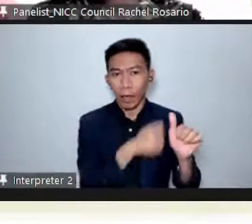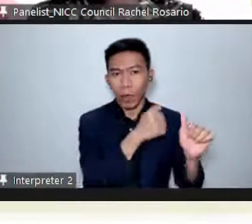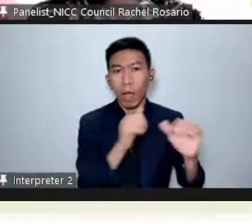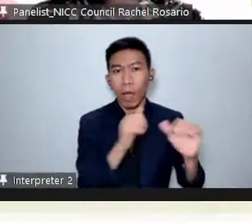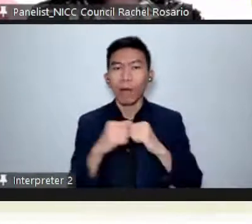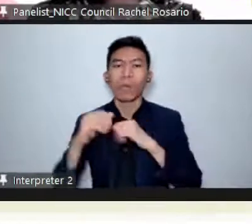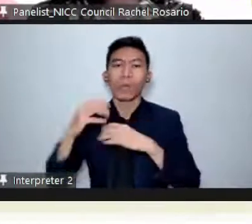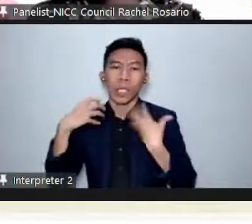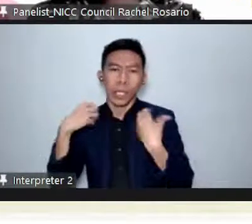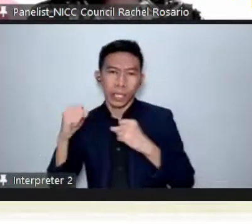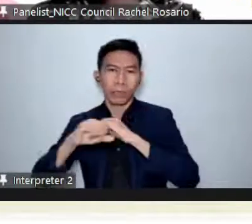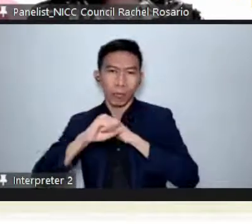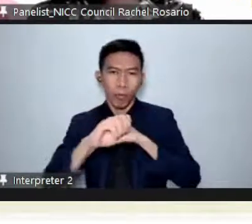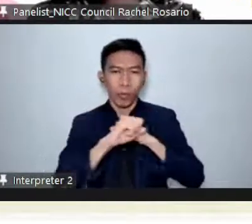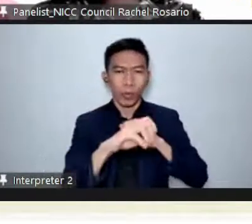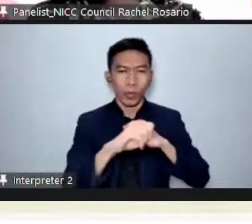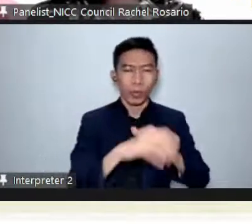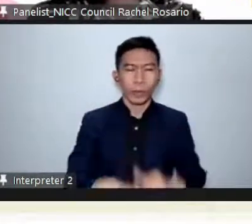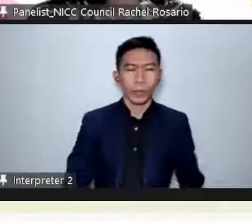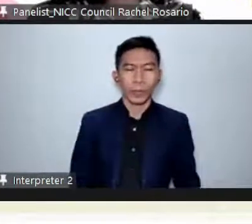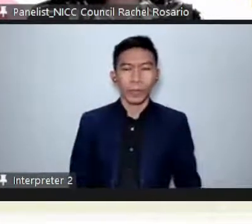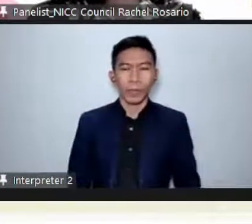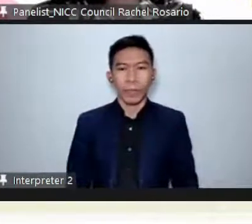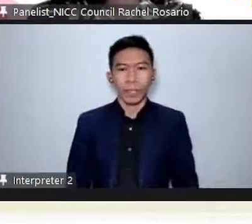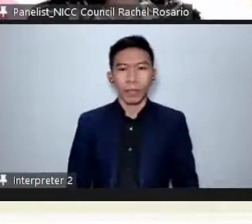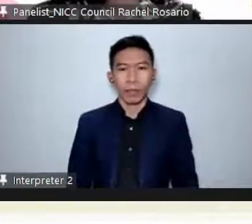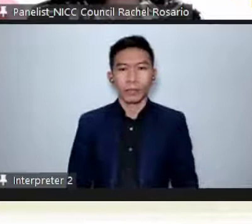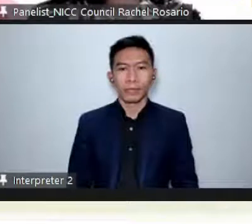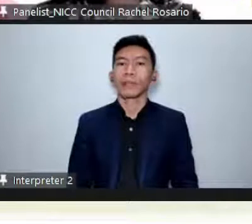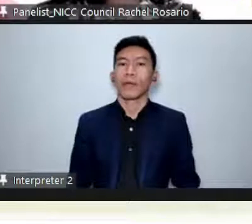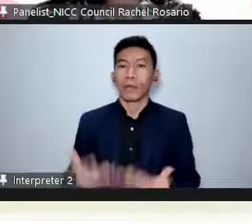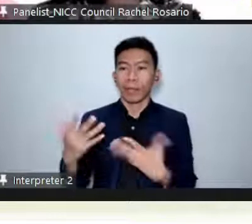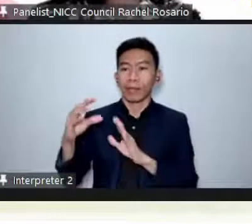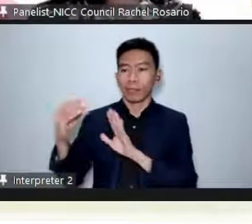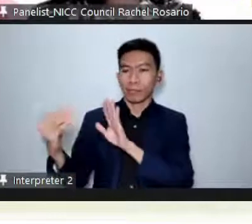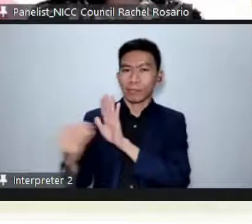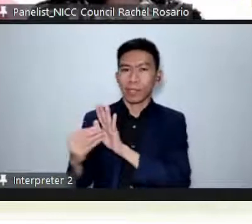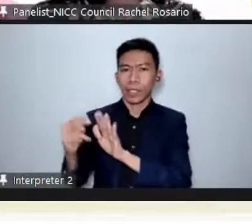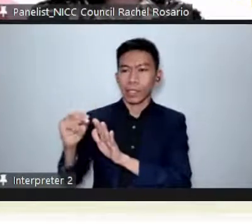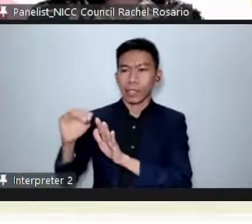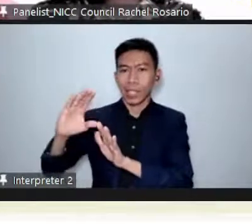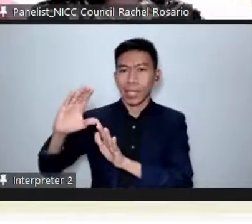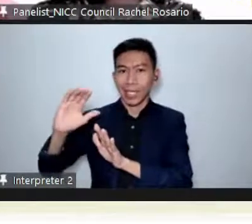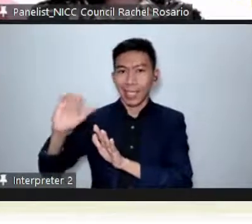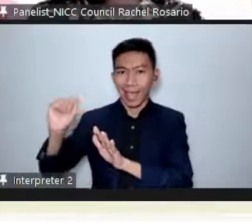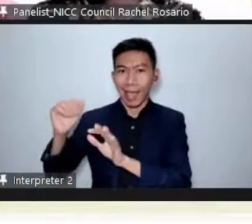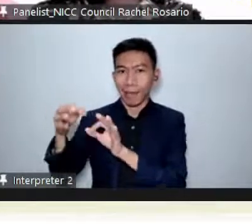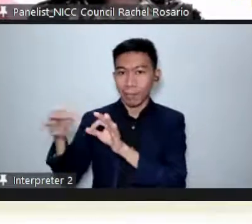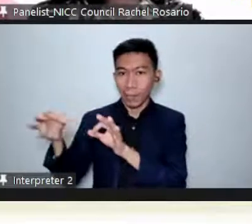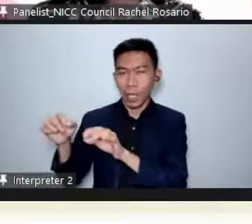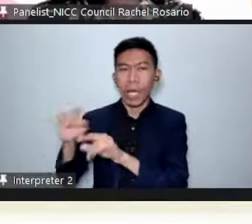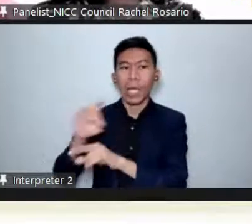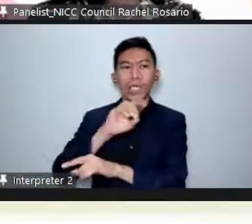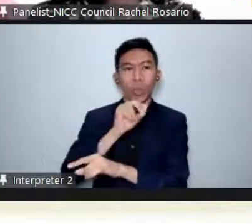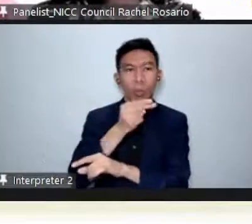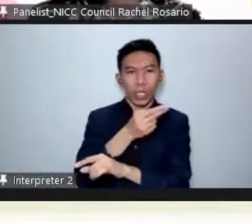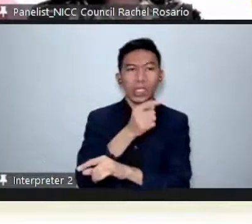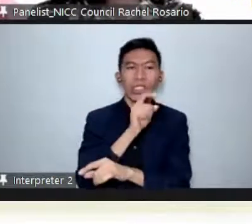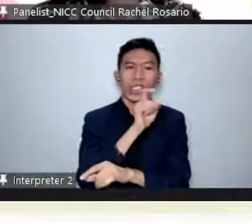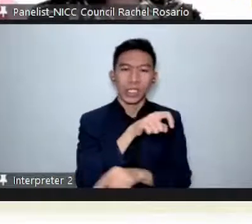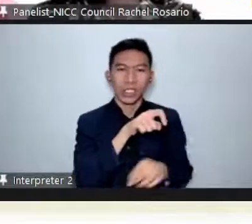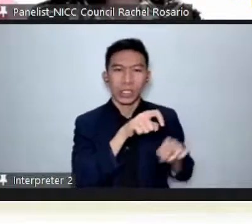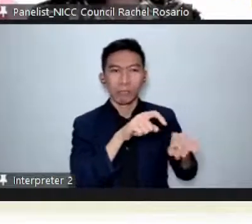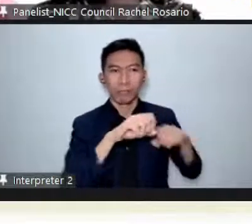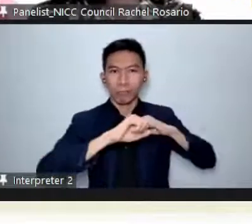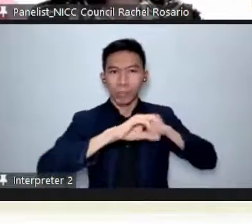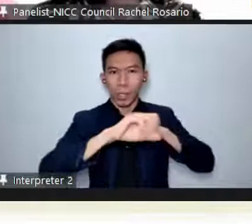promotion. So since it is provided in the NICA that the DOH shall intensify its cancer awareness